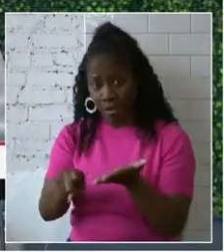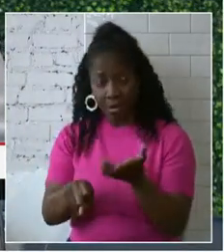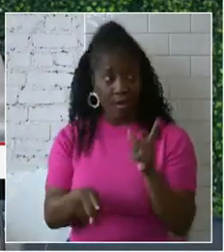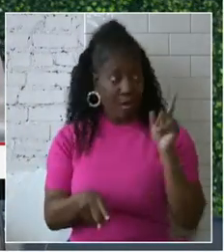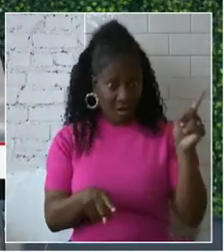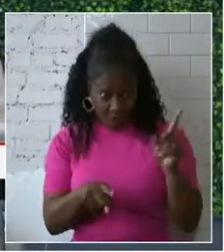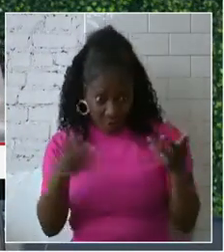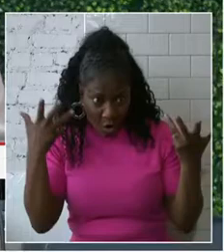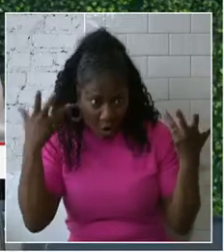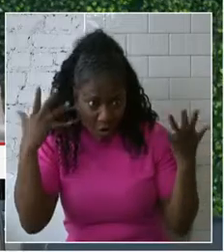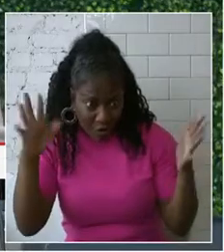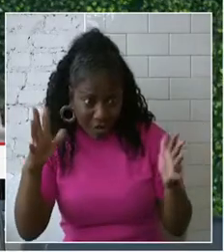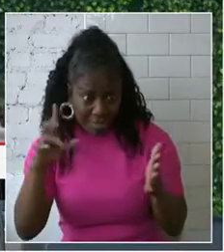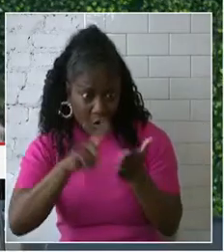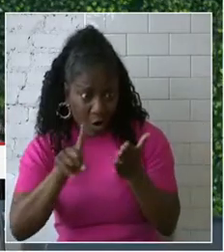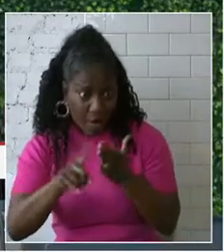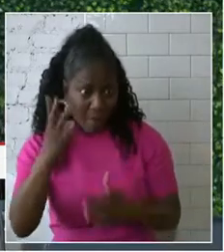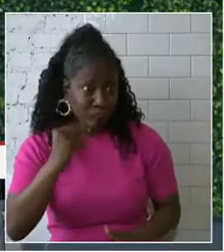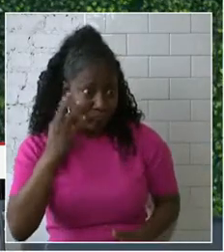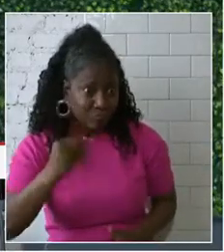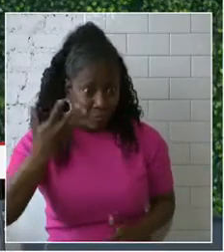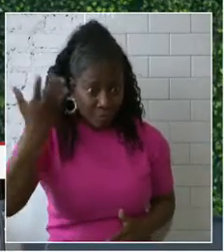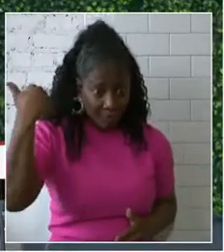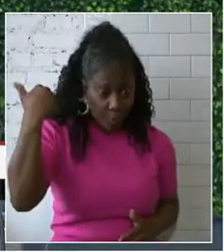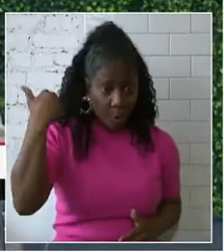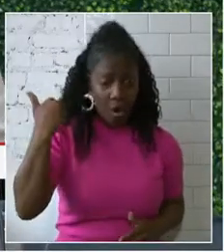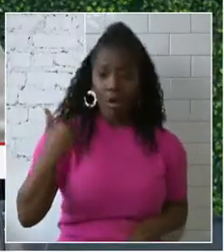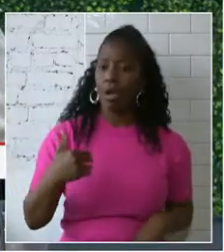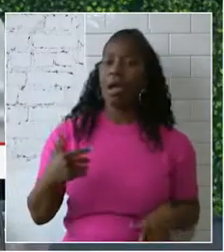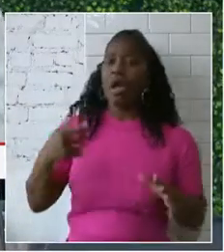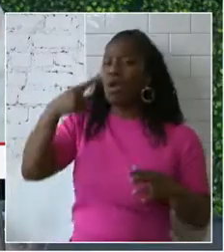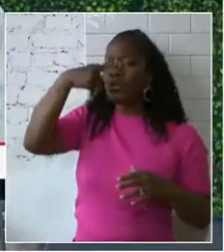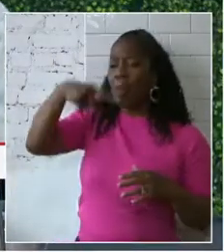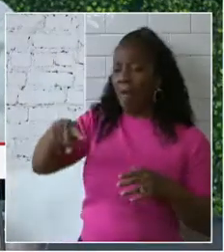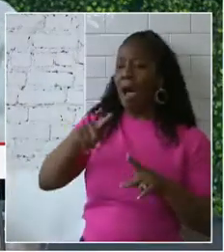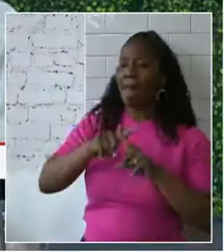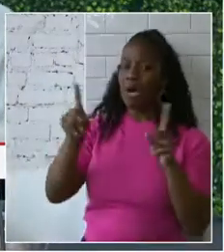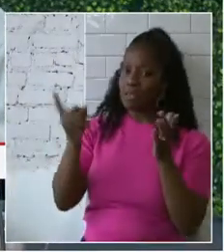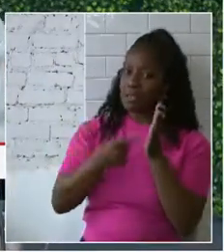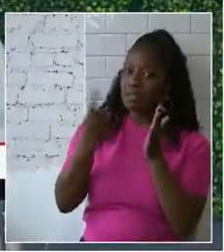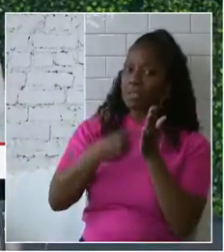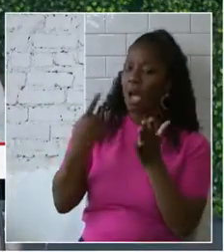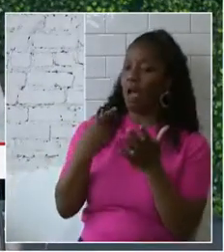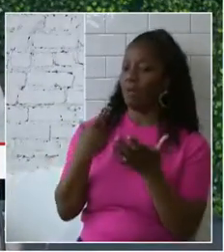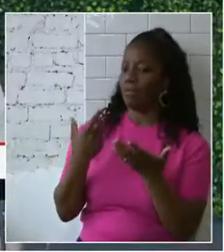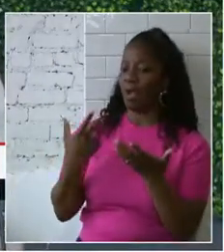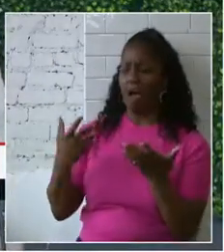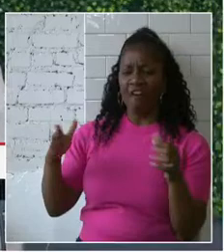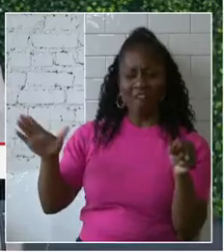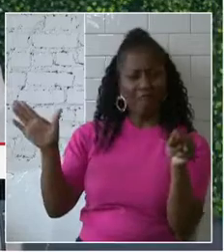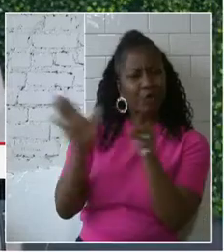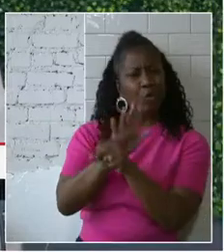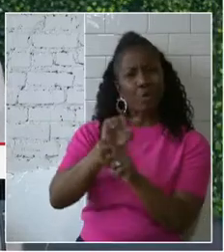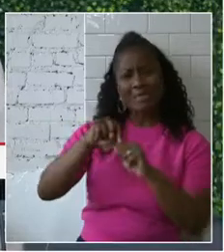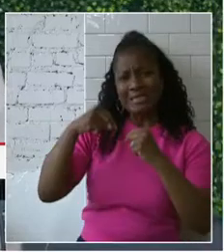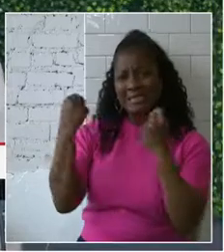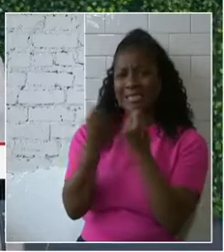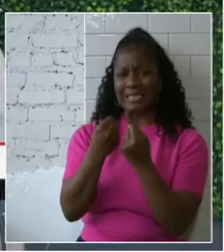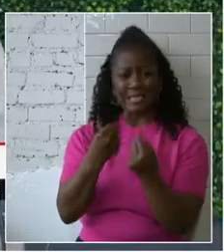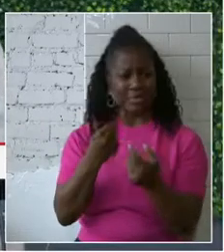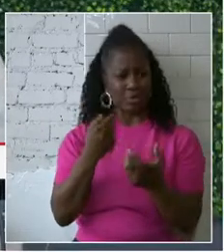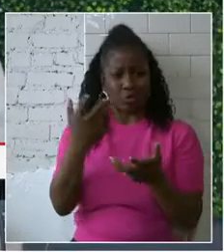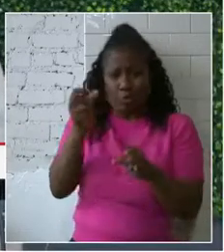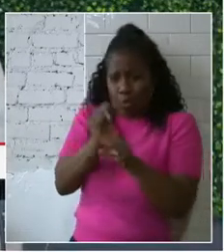audited? We don't mind being audited, but sometimes it could take a whole team out of MPD to work